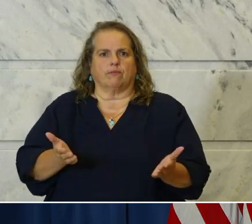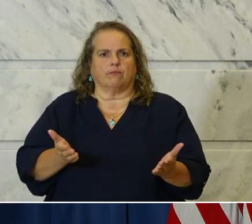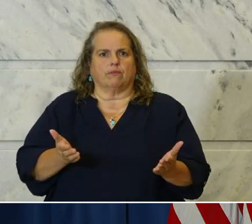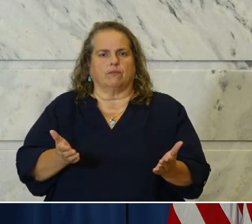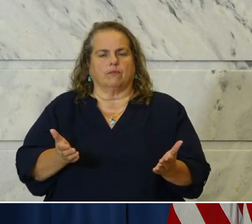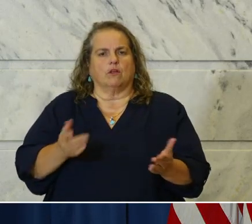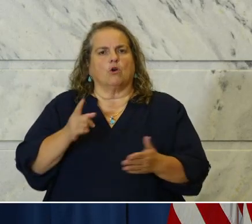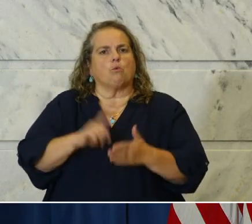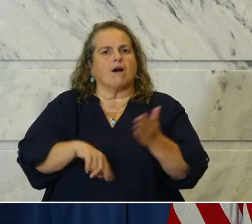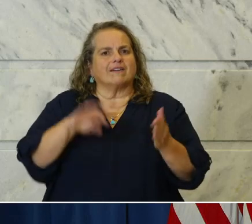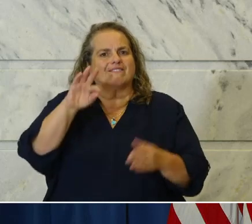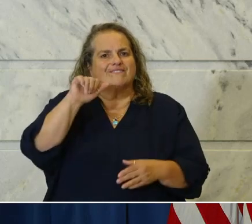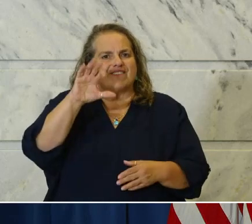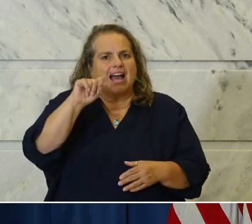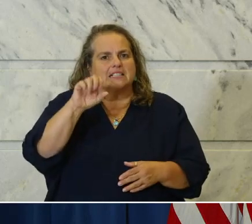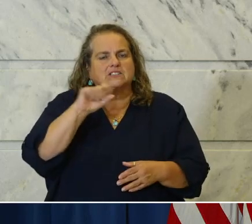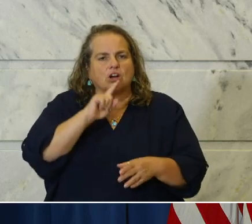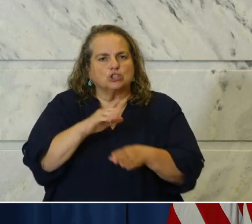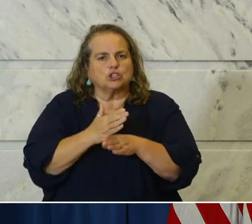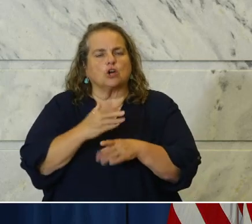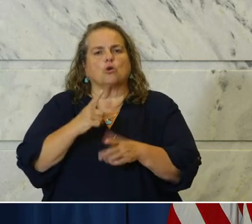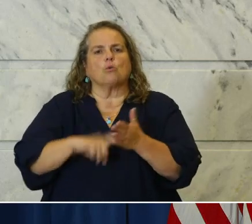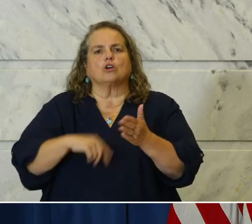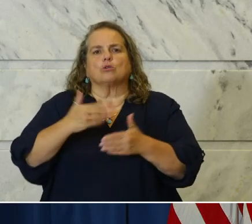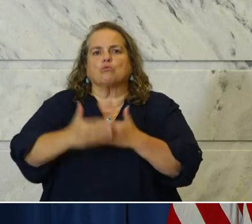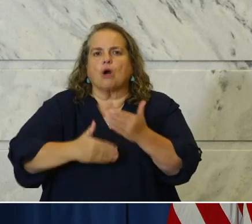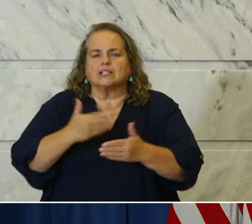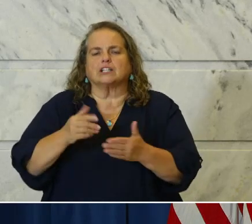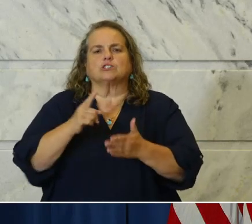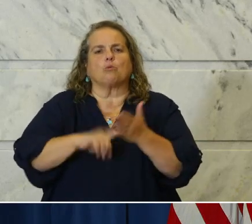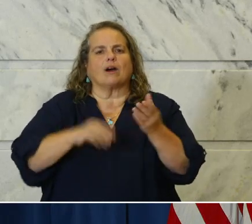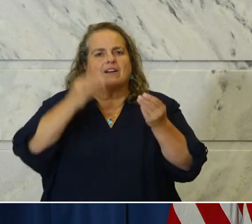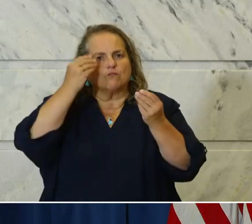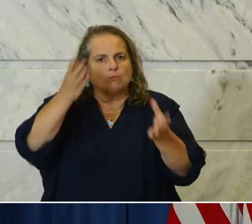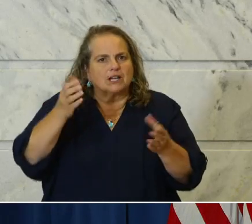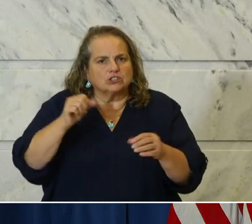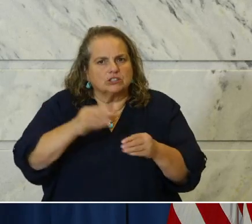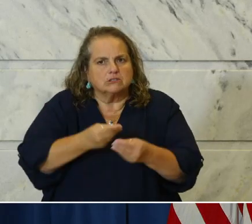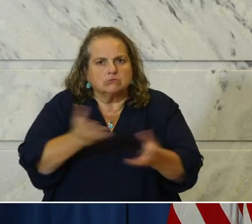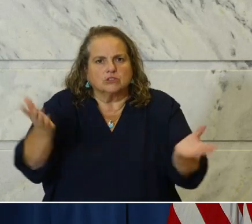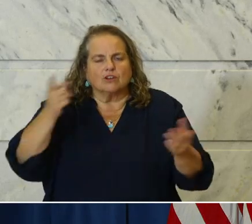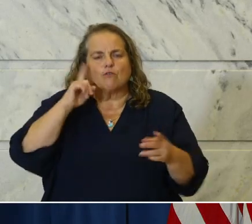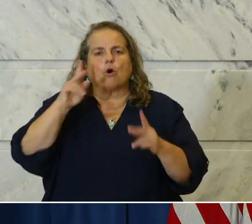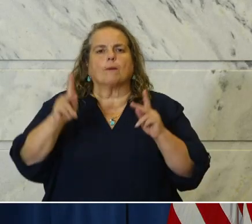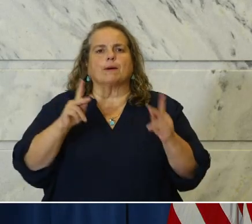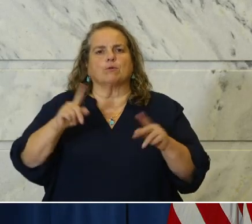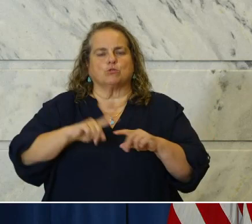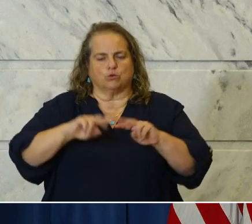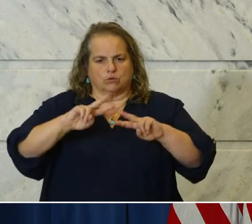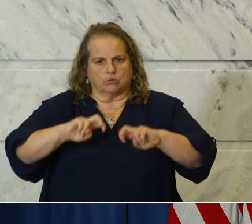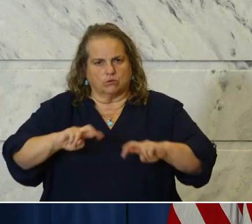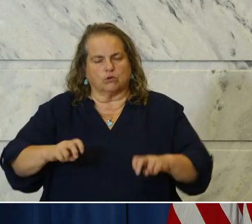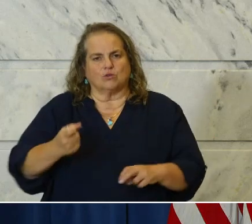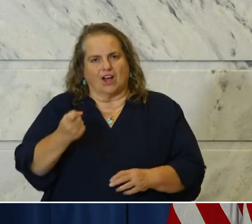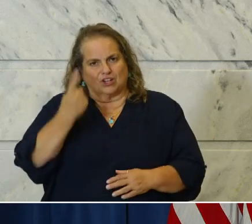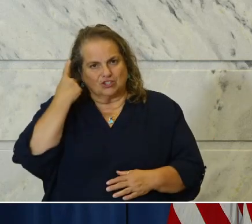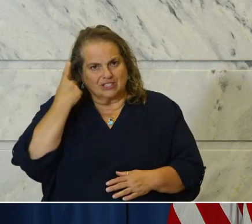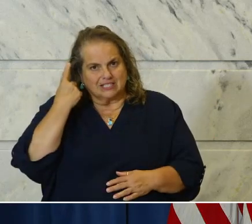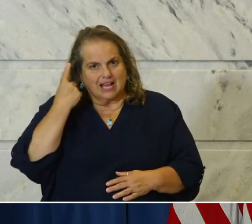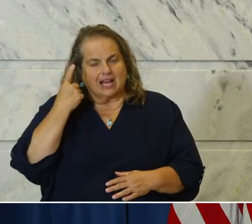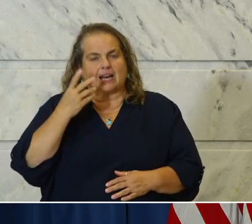what facts are shared, what process is shared, what information is put out there for people to absorb